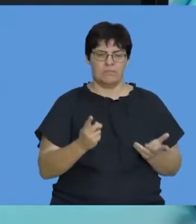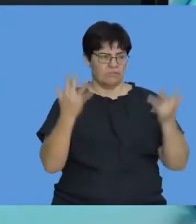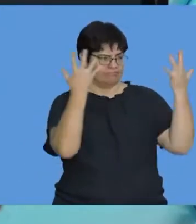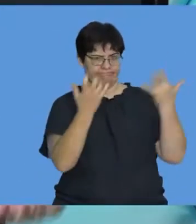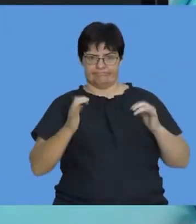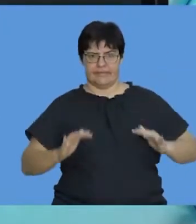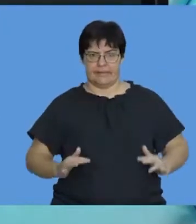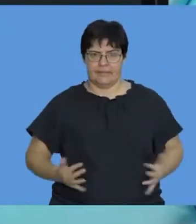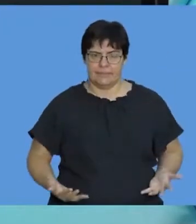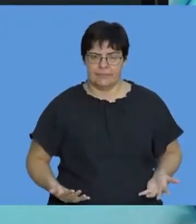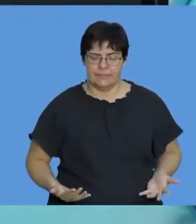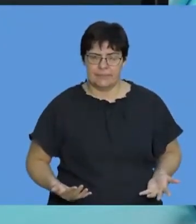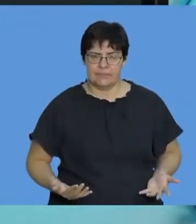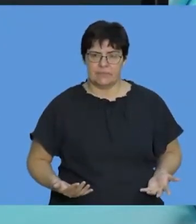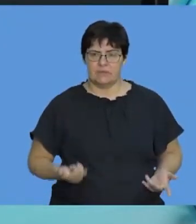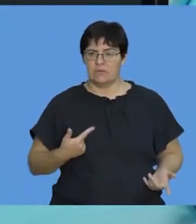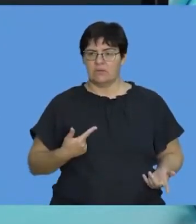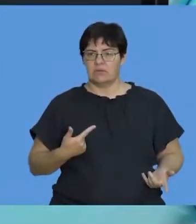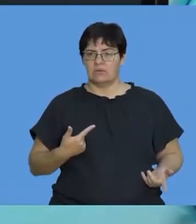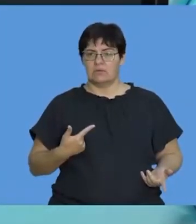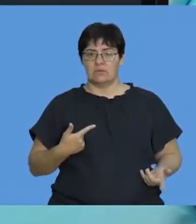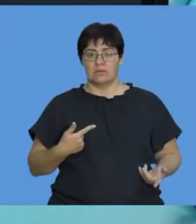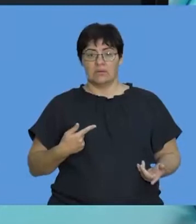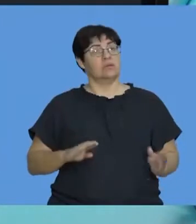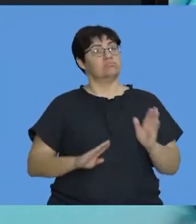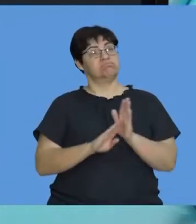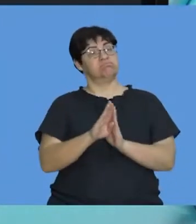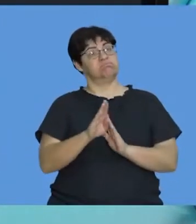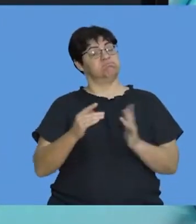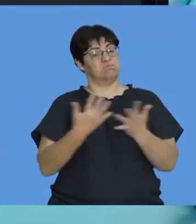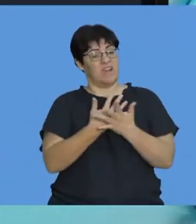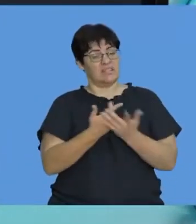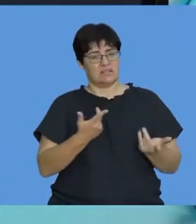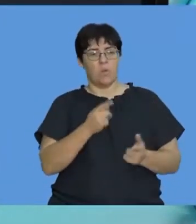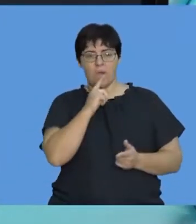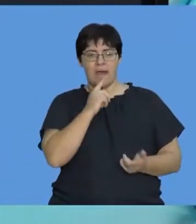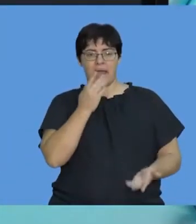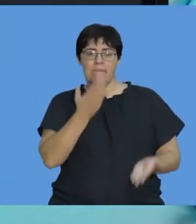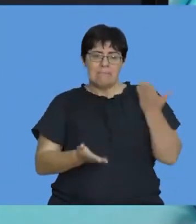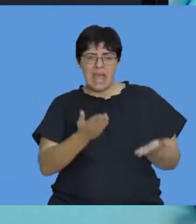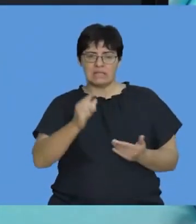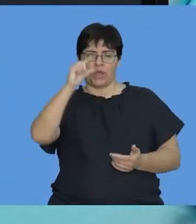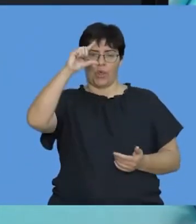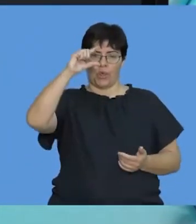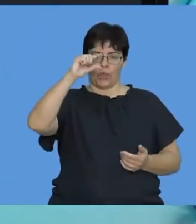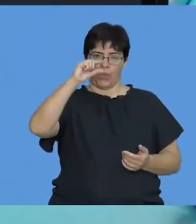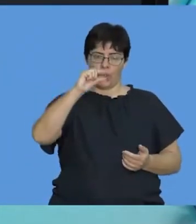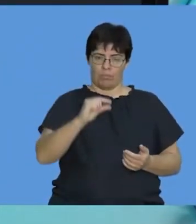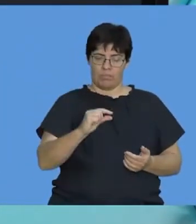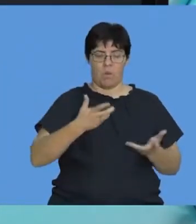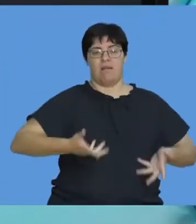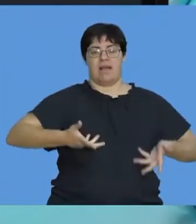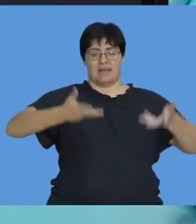can we sort of work that out? Because I can't work out the acceleration here because the mass keeps getting smaller. So